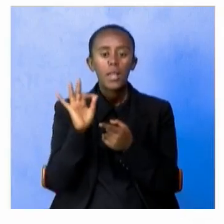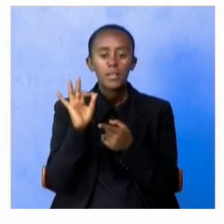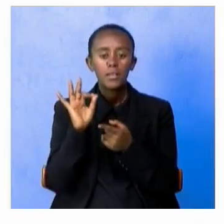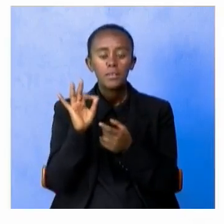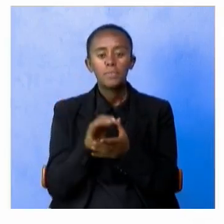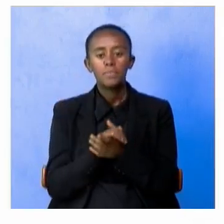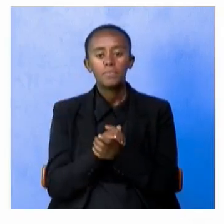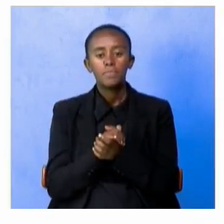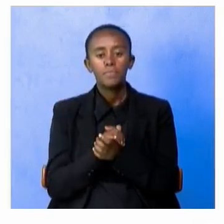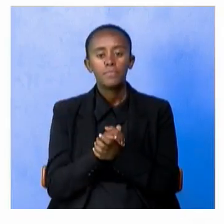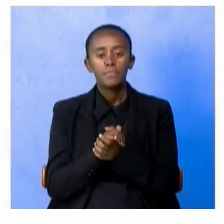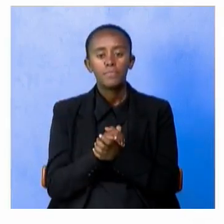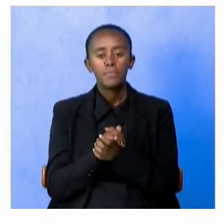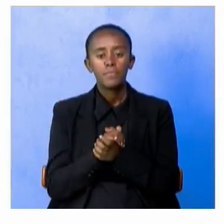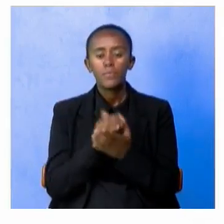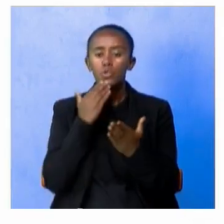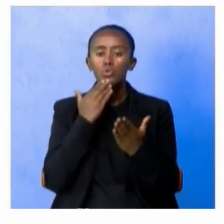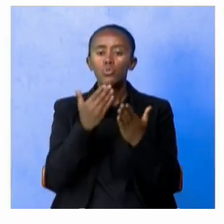Number 5,